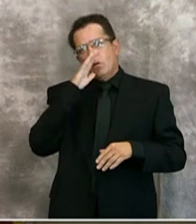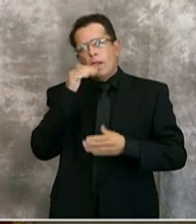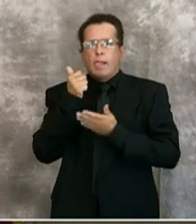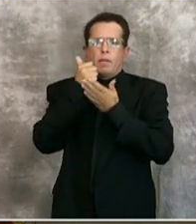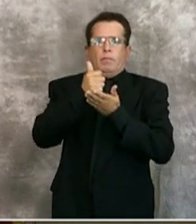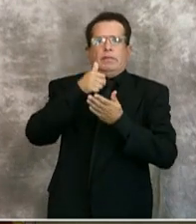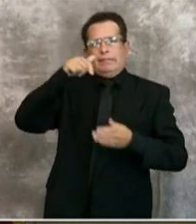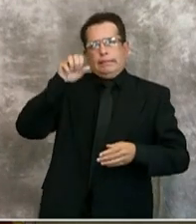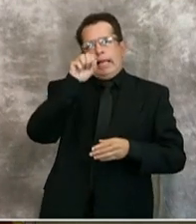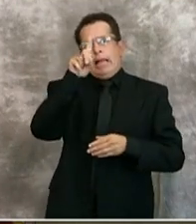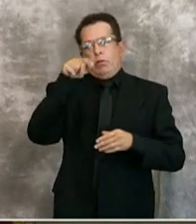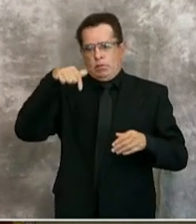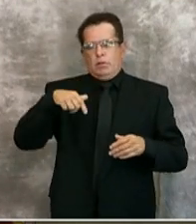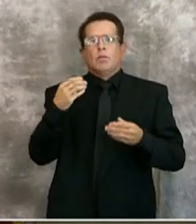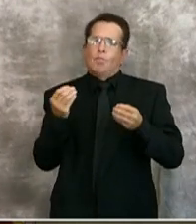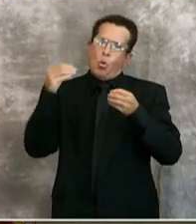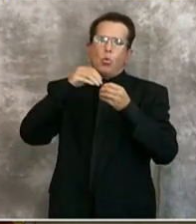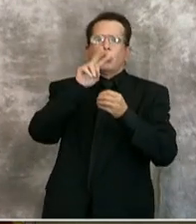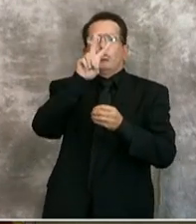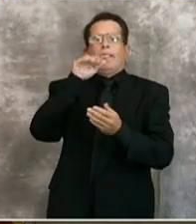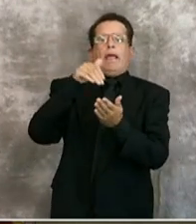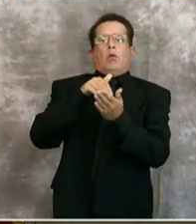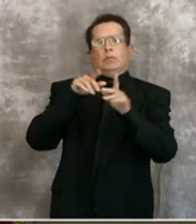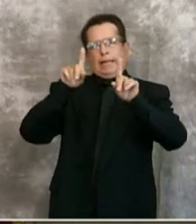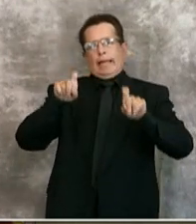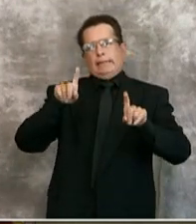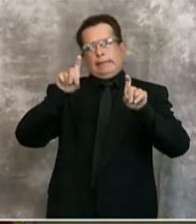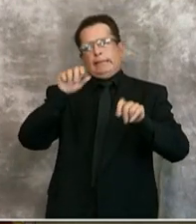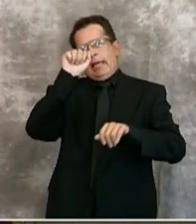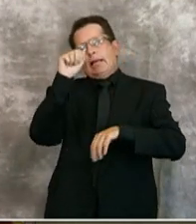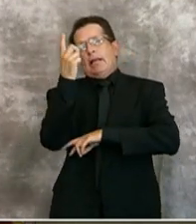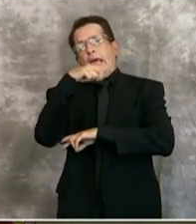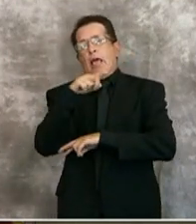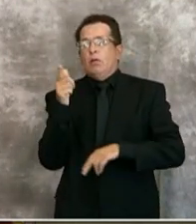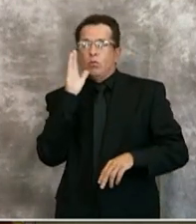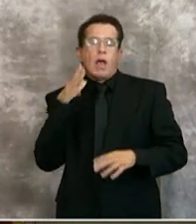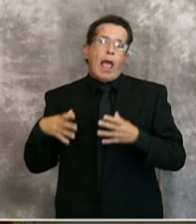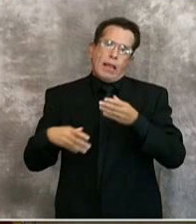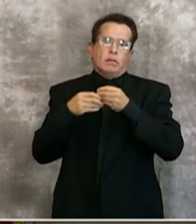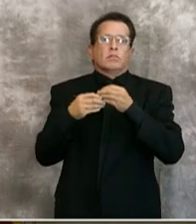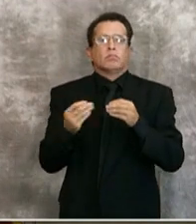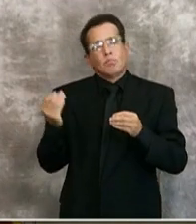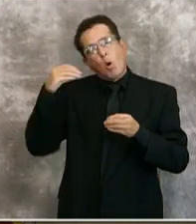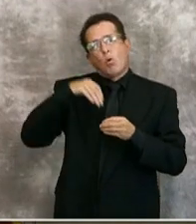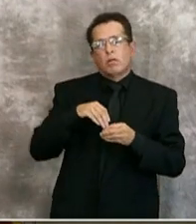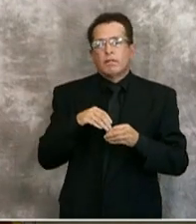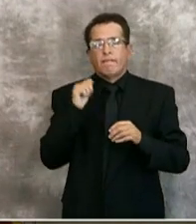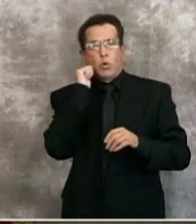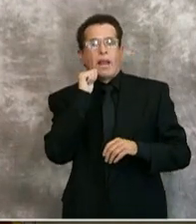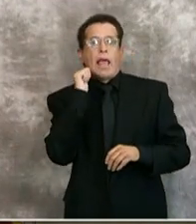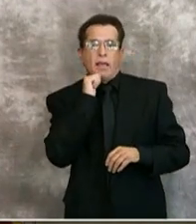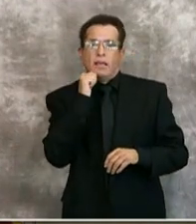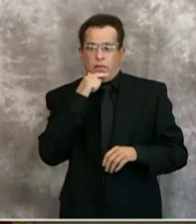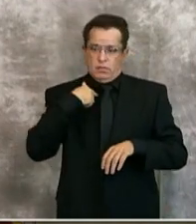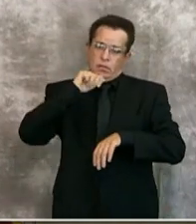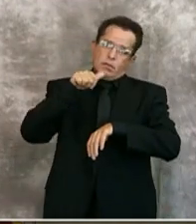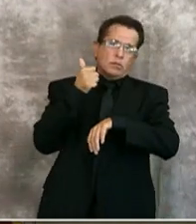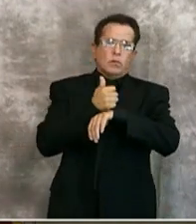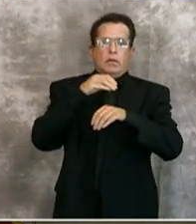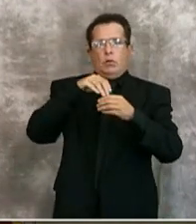County with up to 2,000 COVID-19 tests per day. As Nick mentioned, we were founded in